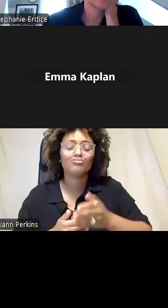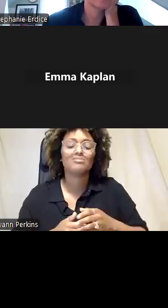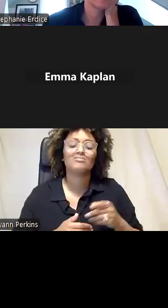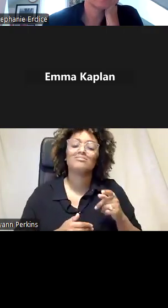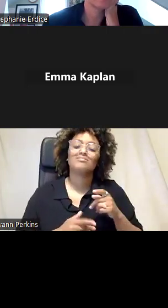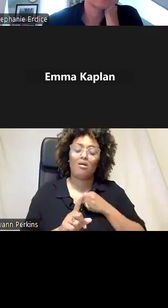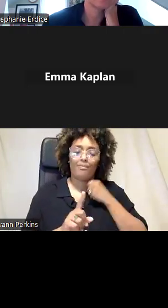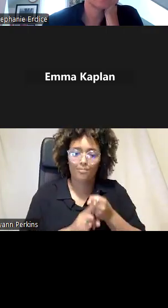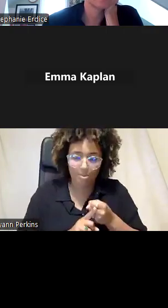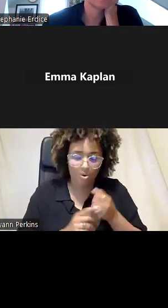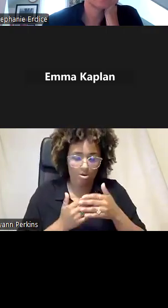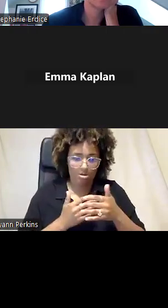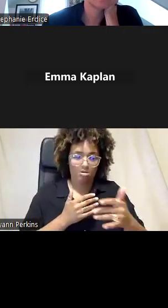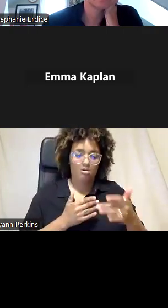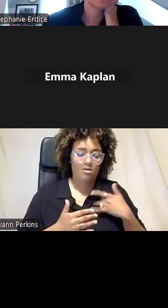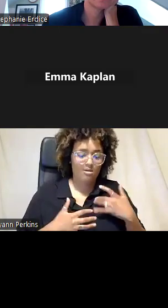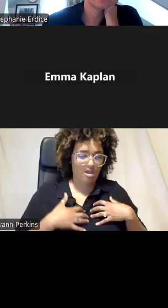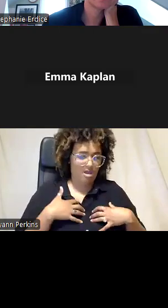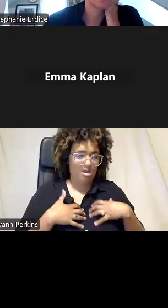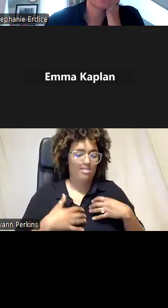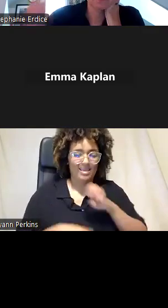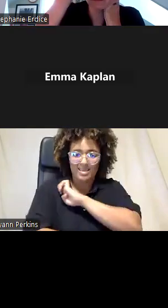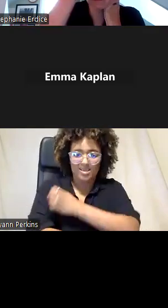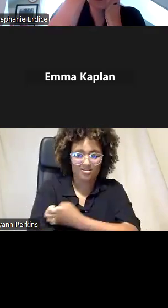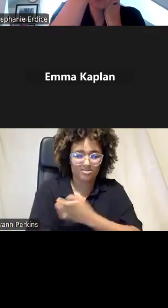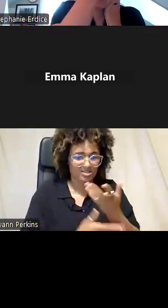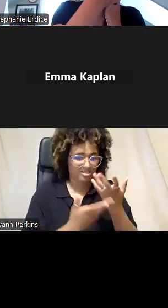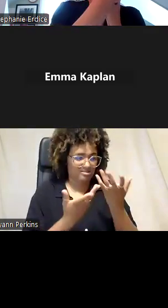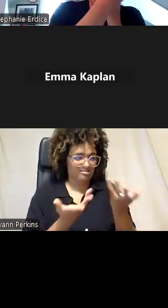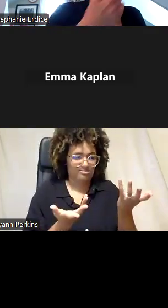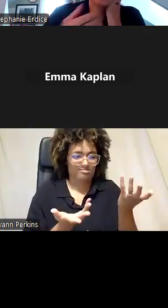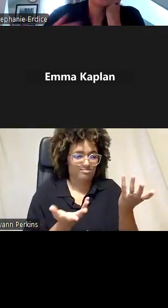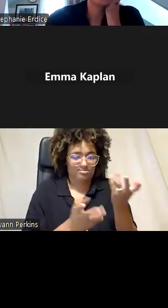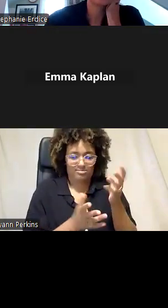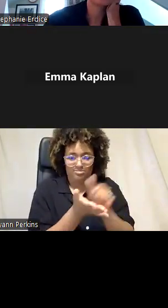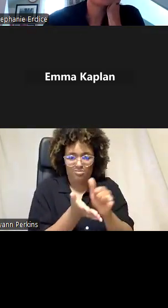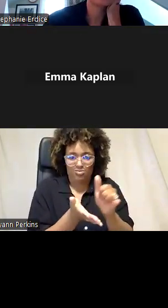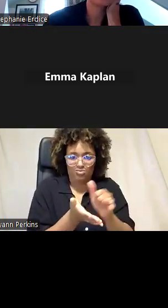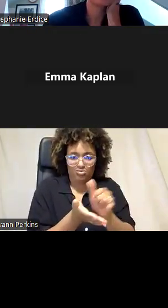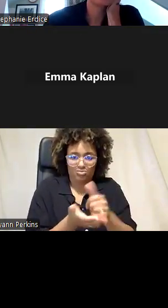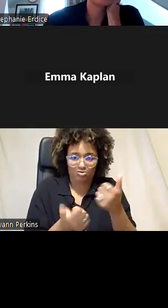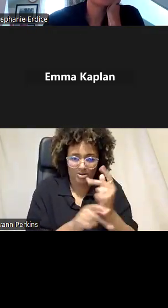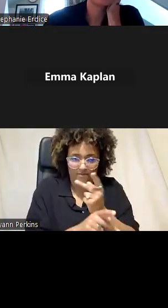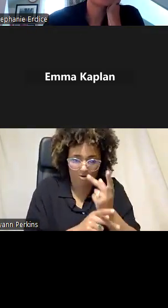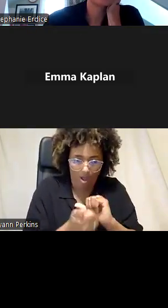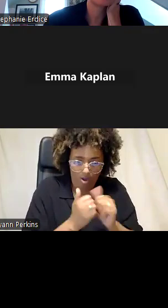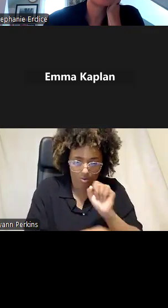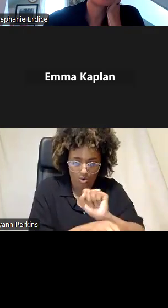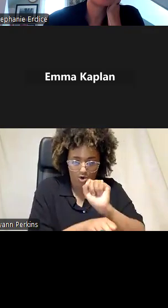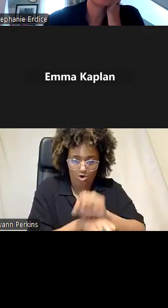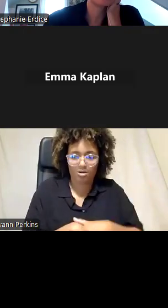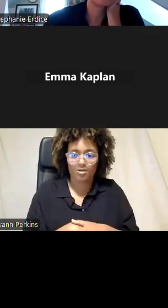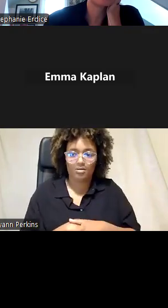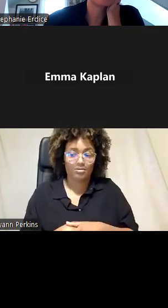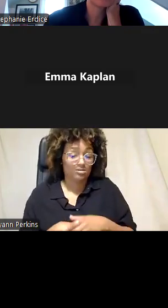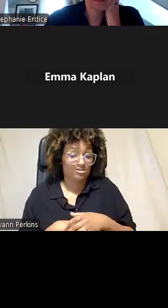that I needed to go forward and to make work. It's not just that you're crying all the time. You're crying all the time because you don't have a career and because